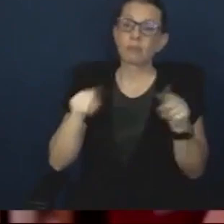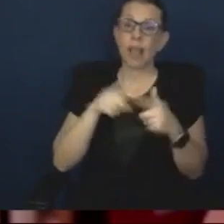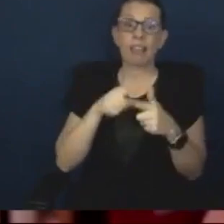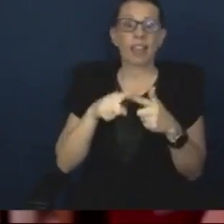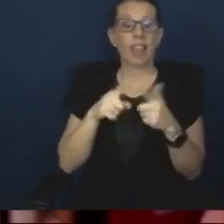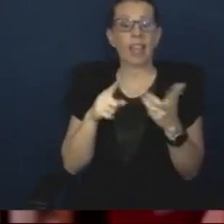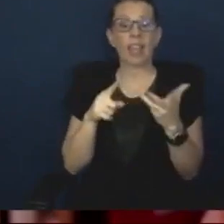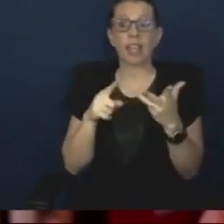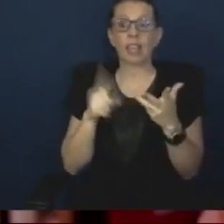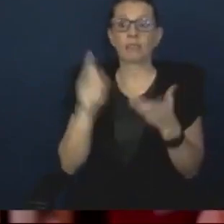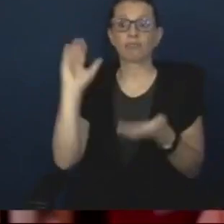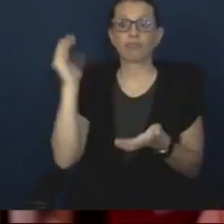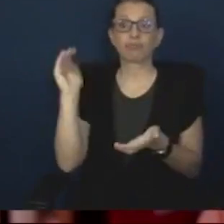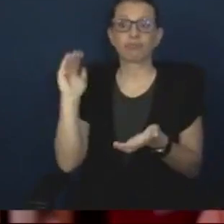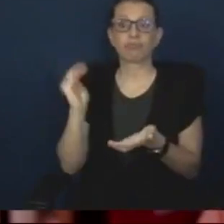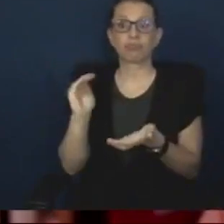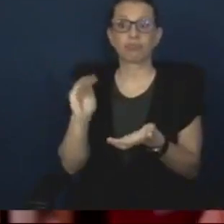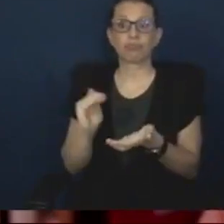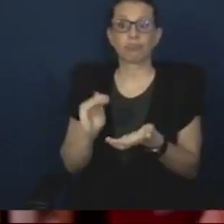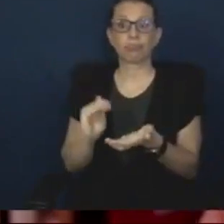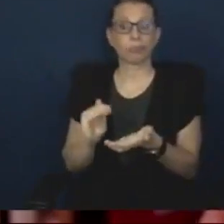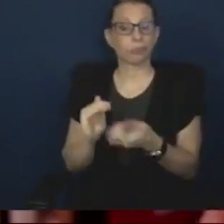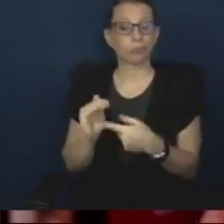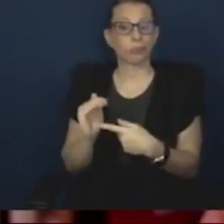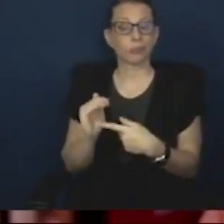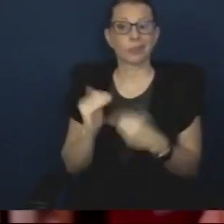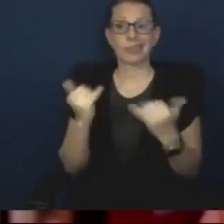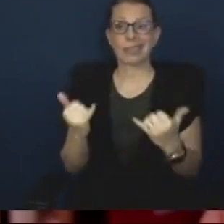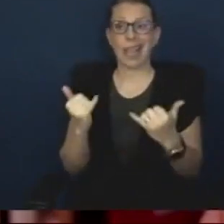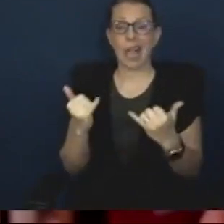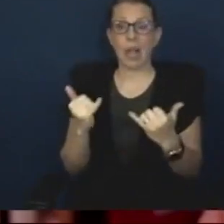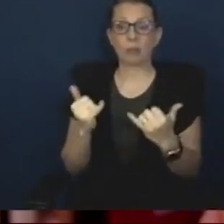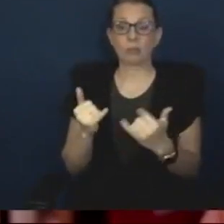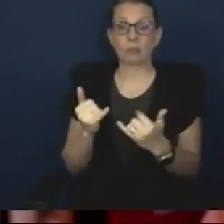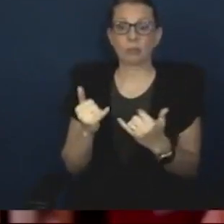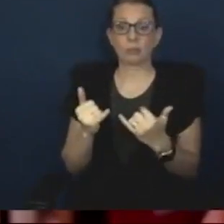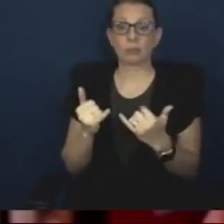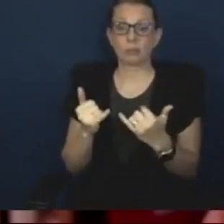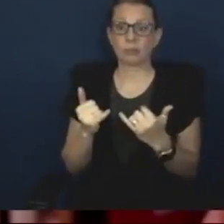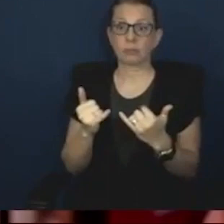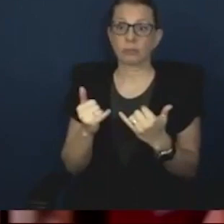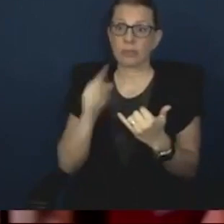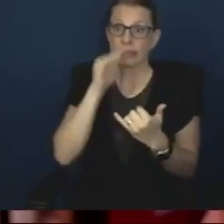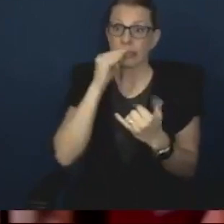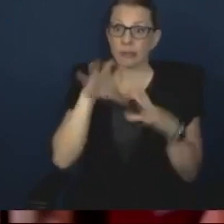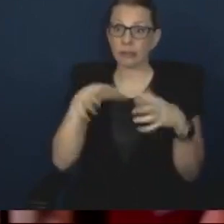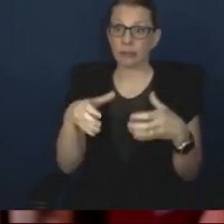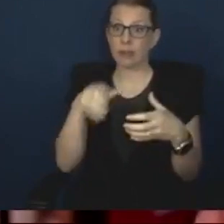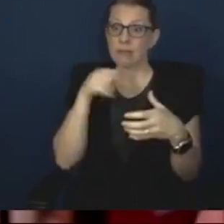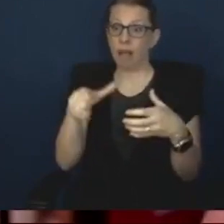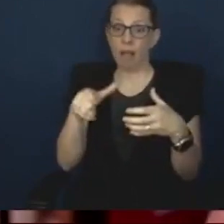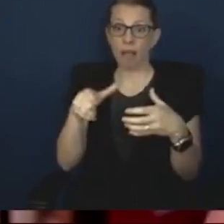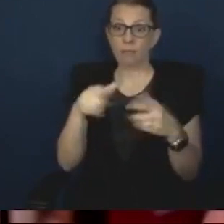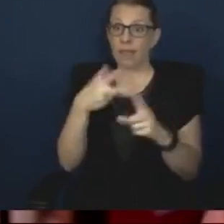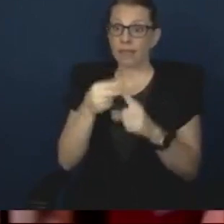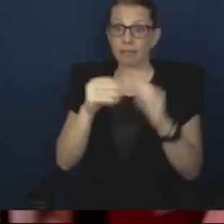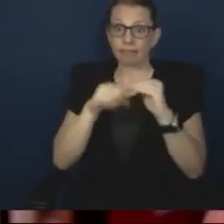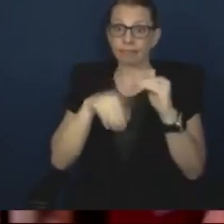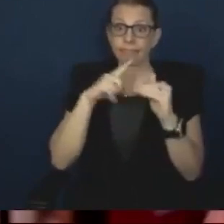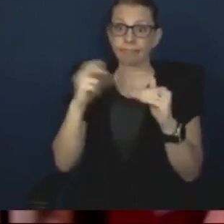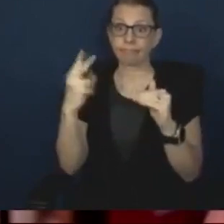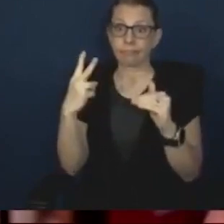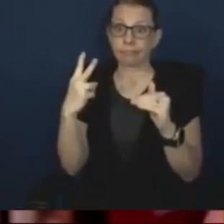that less and less. And they are now the main population that is not vaccinated, under 12, right? So I think